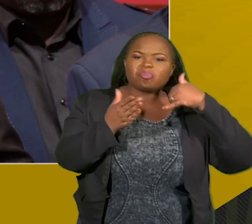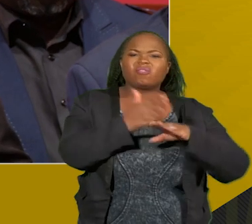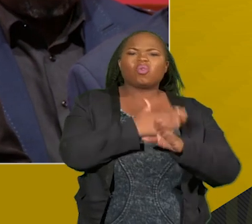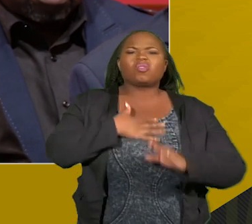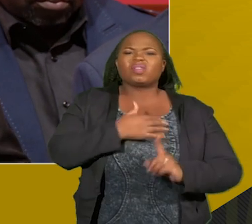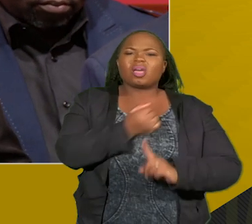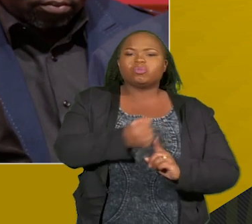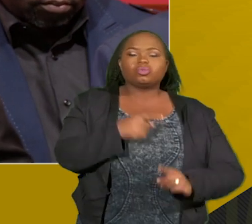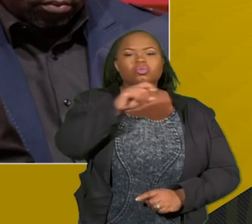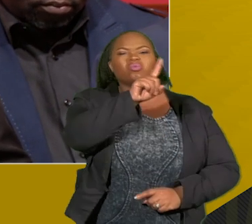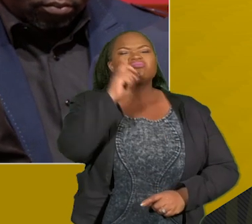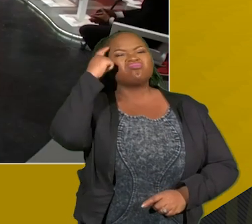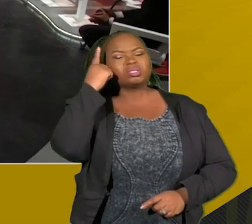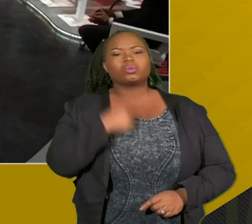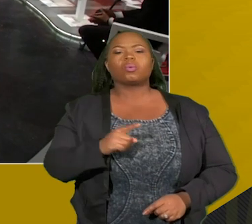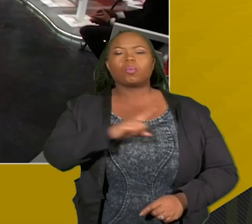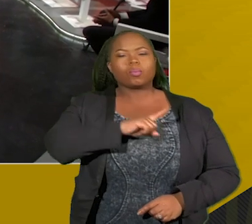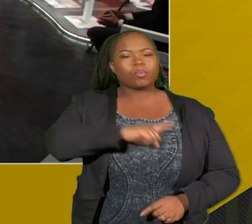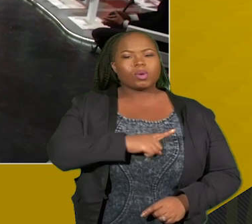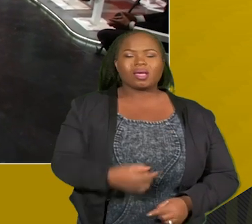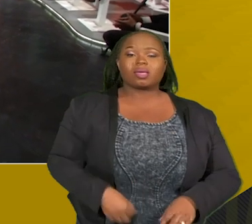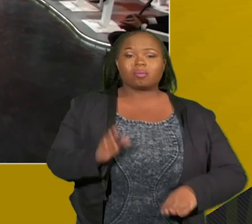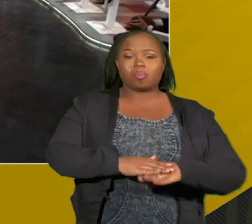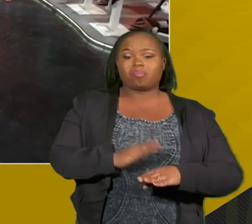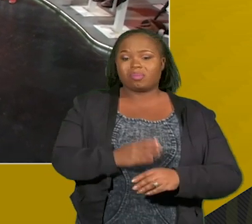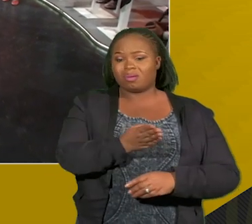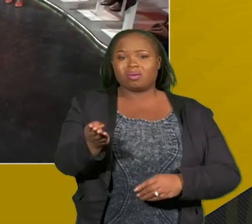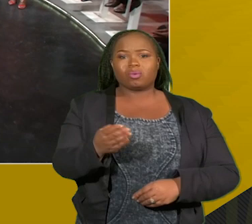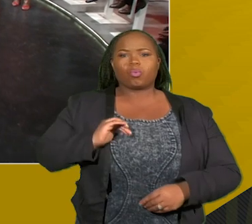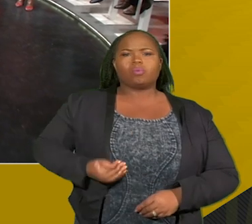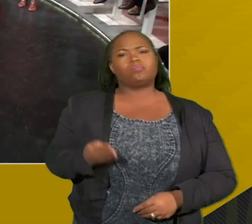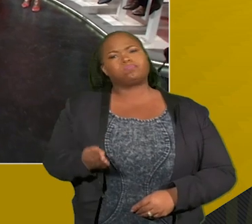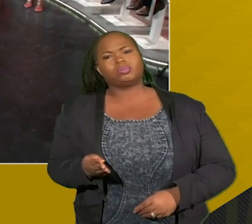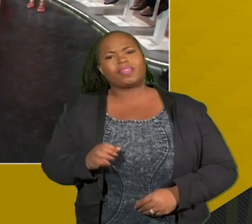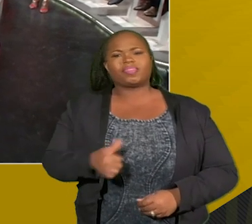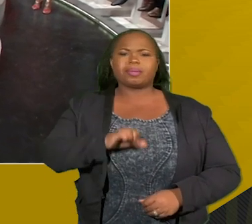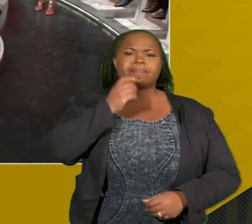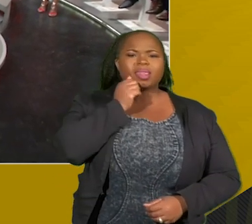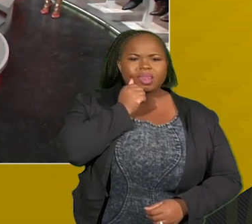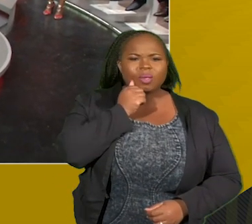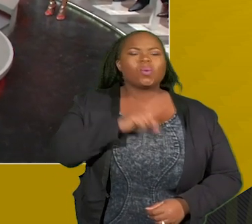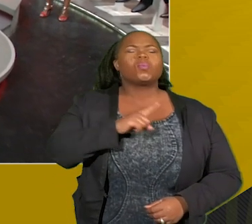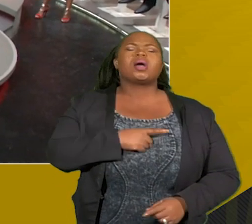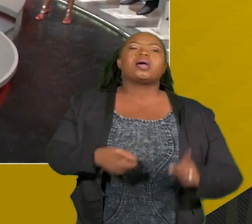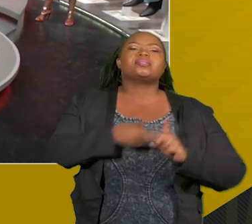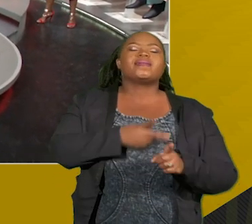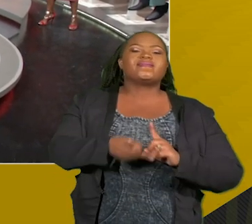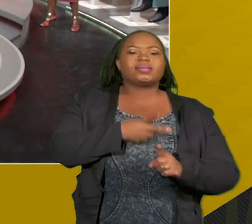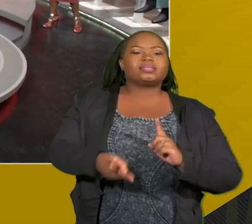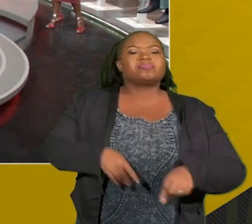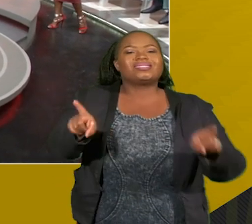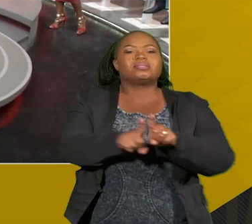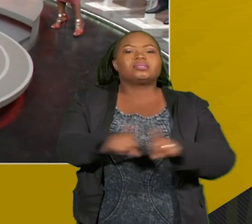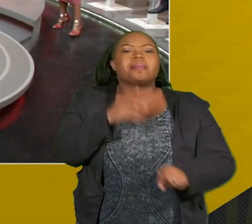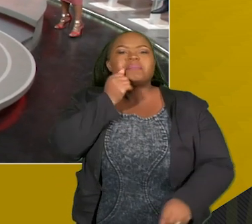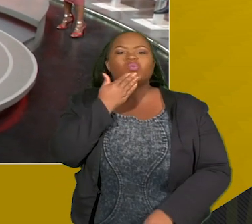you asked yourself a question? Why do we have more women in our churches than men? Yeah. Because they are victims of the very